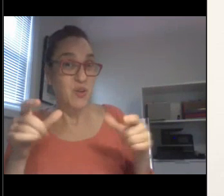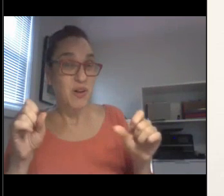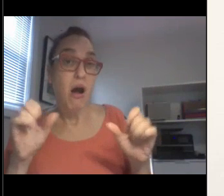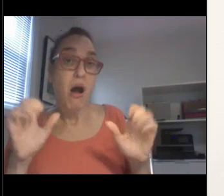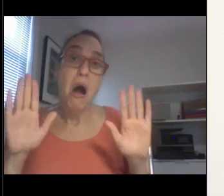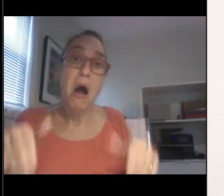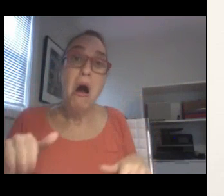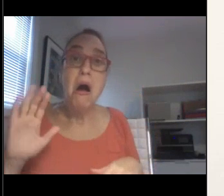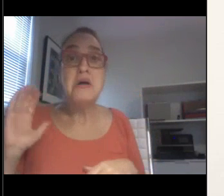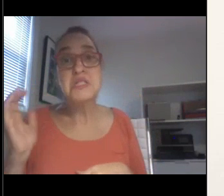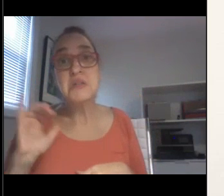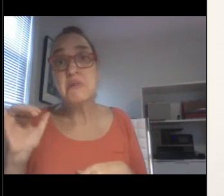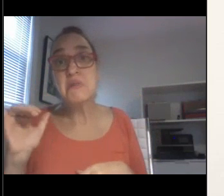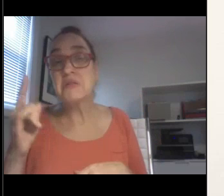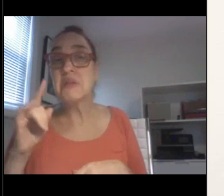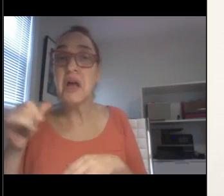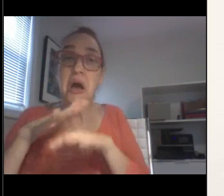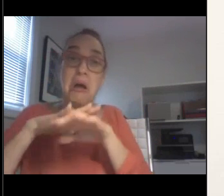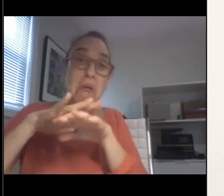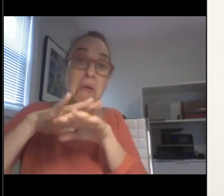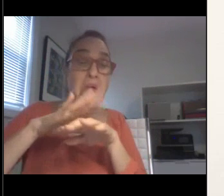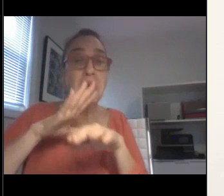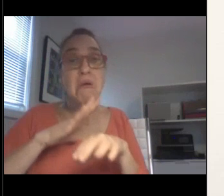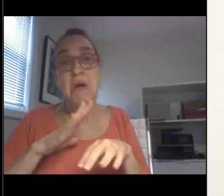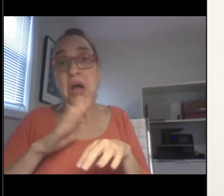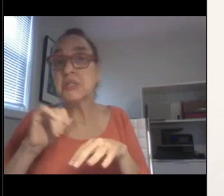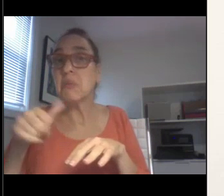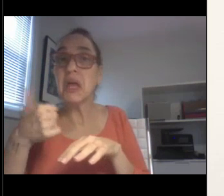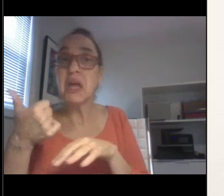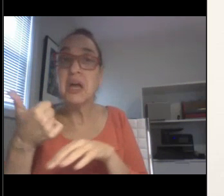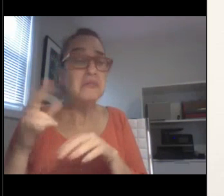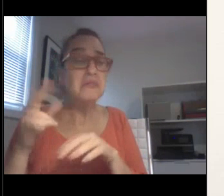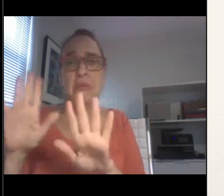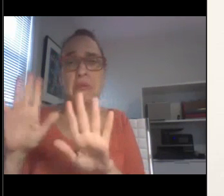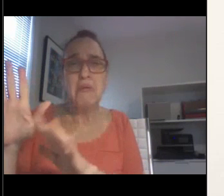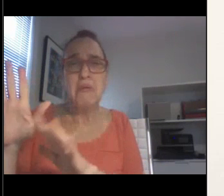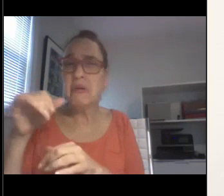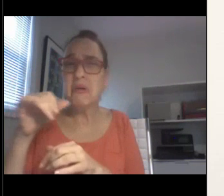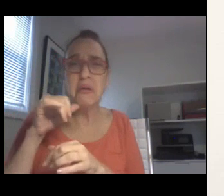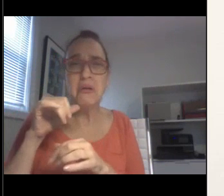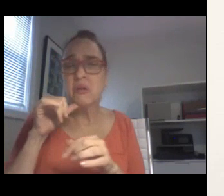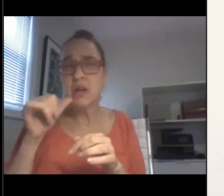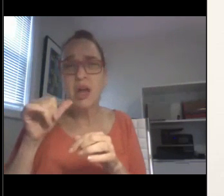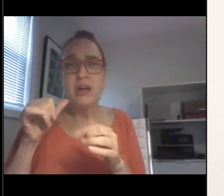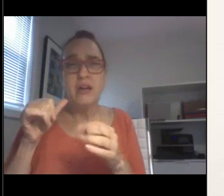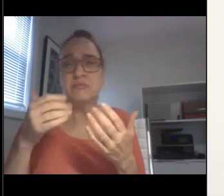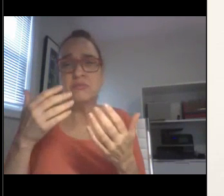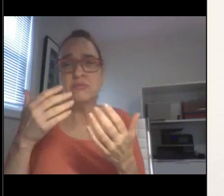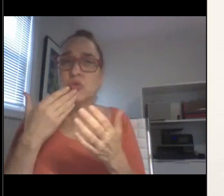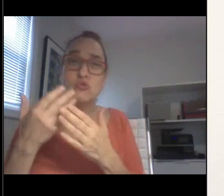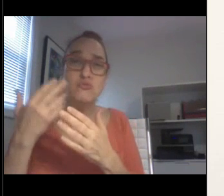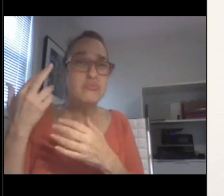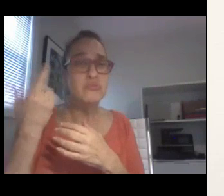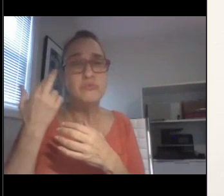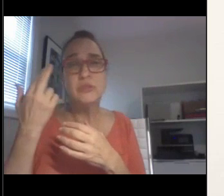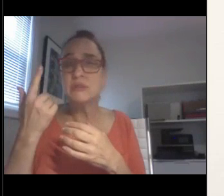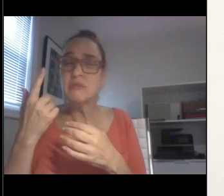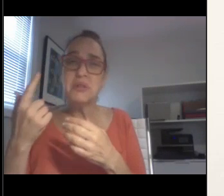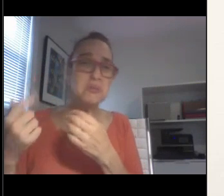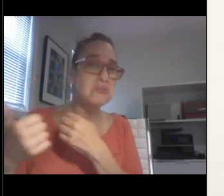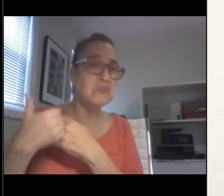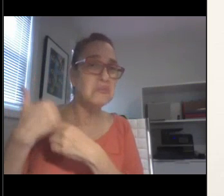something else, arguably that something else being those things that are not linguistics? Next, please.